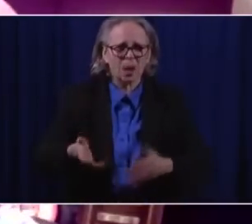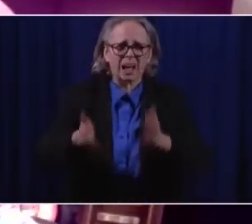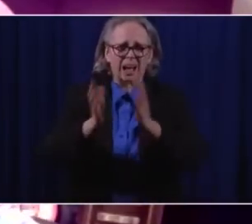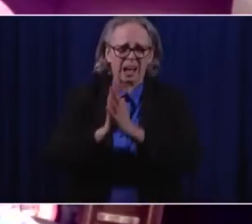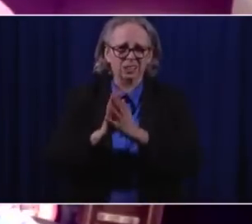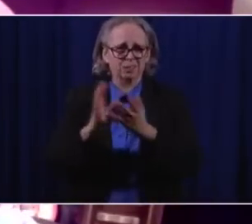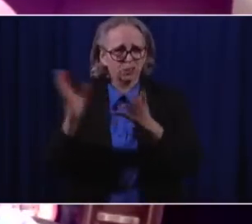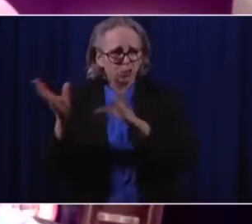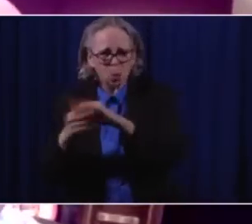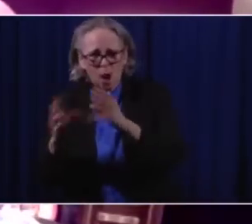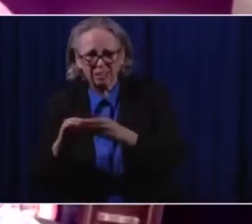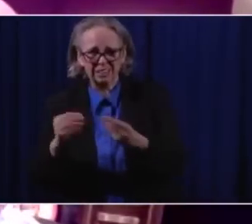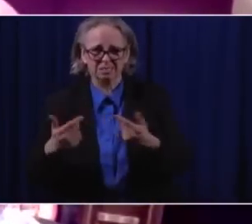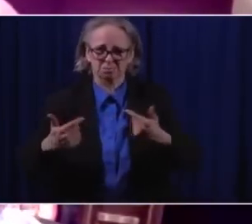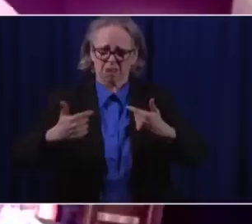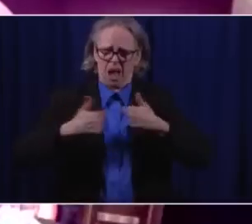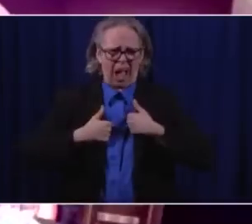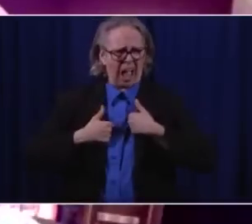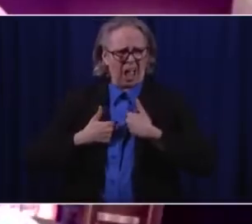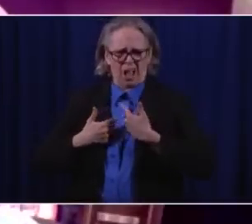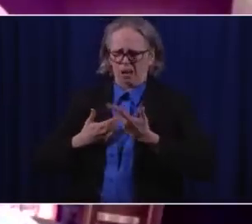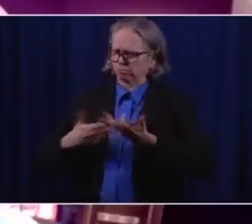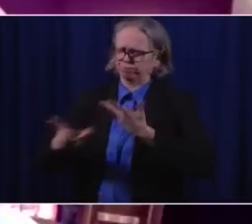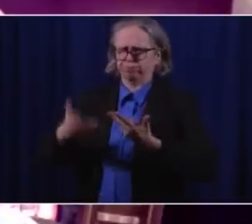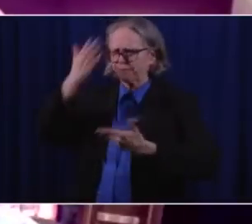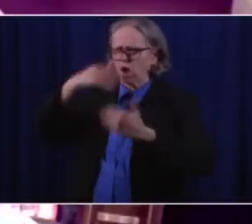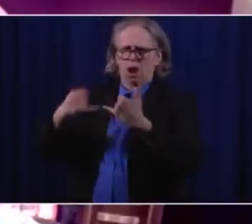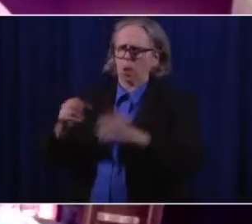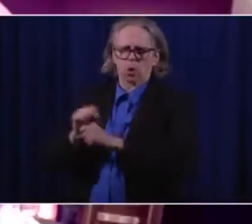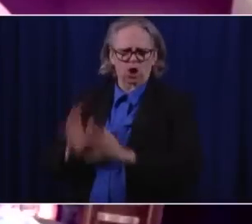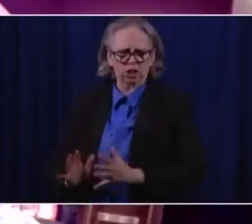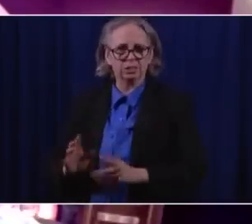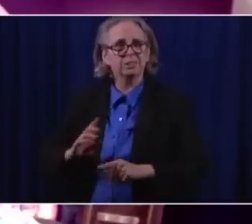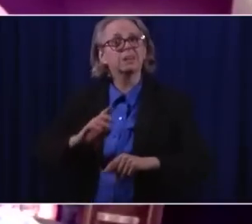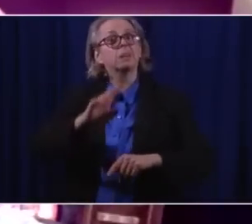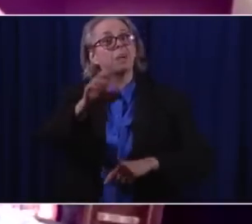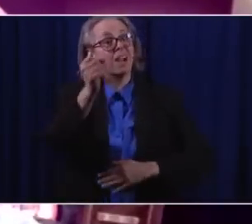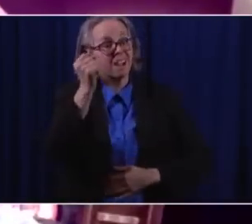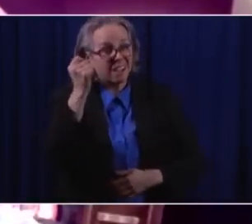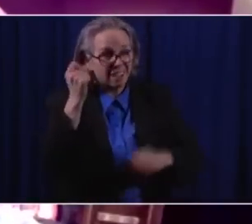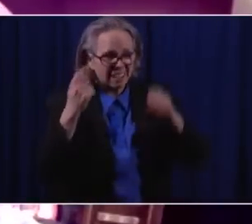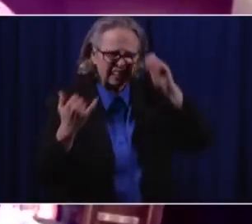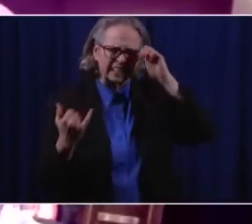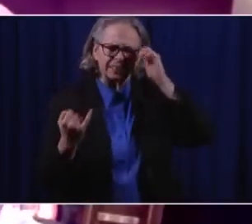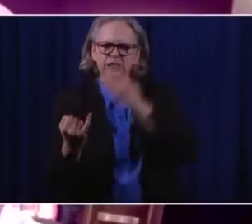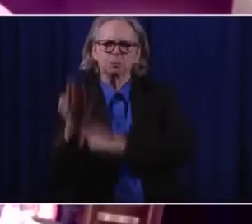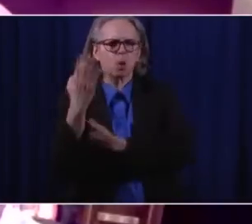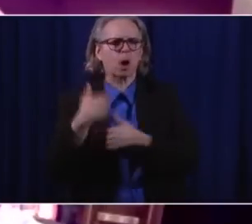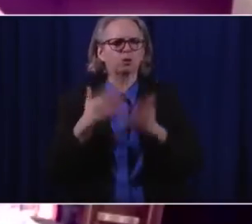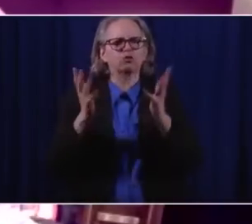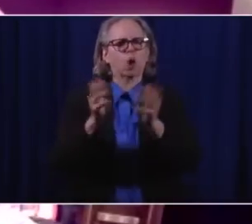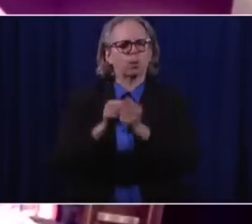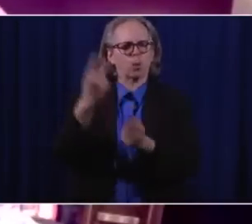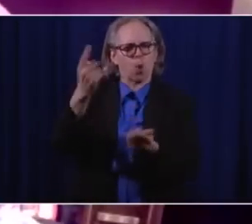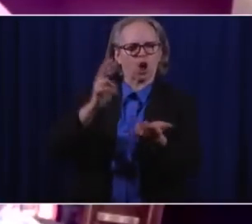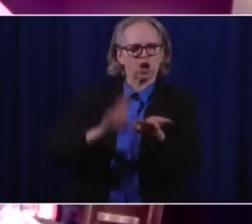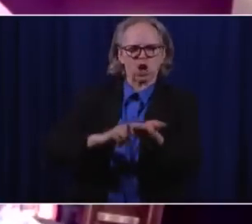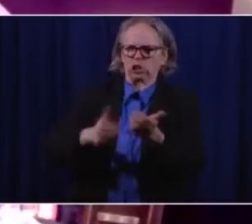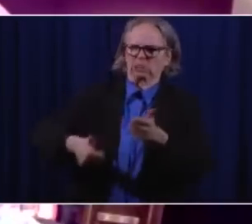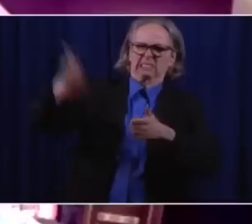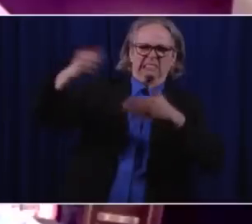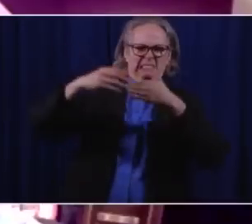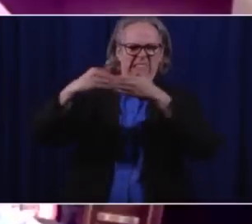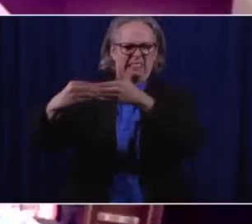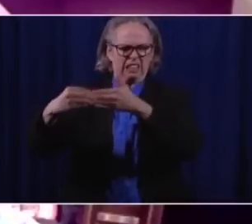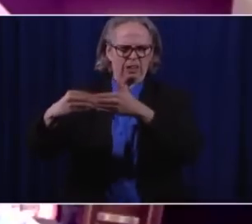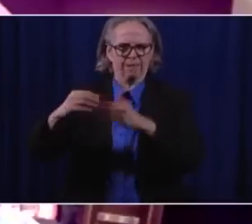working with people who do. But this morning I was talking to one of my nurse leaders in our intensive care areas. She told me a couple of